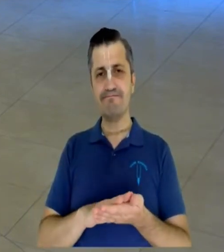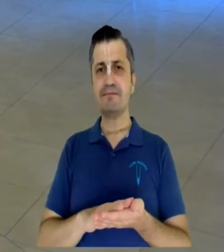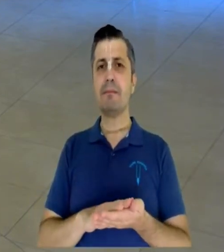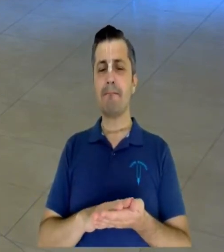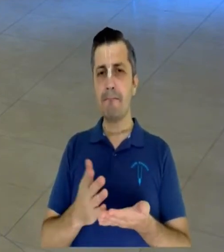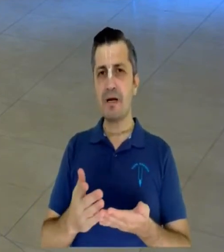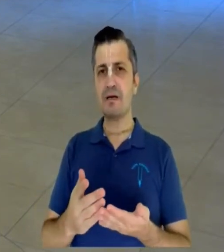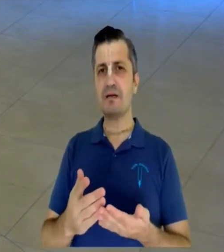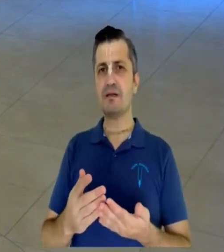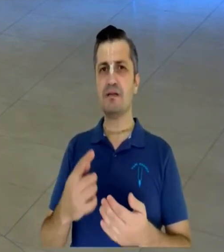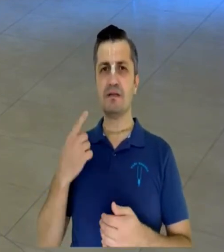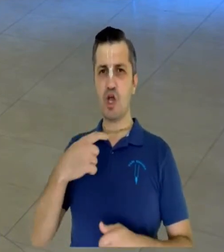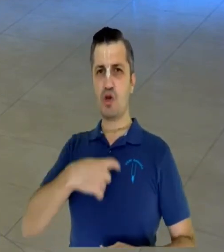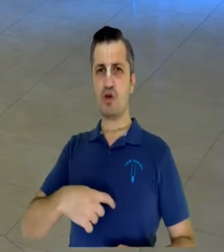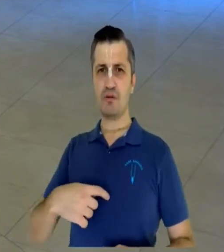Yeah.